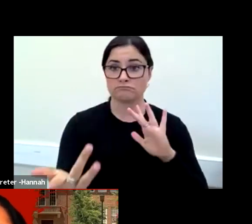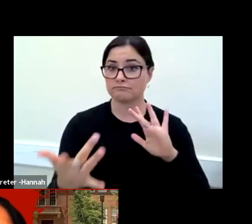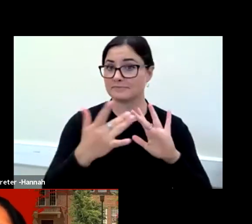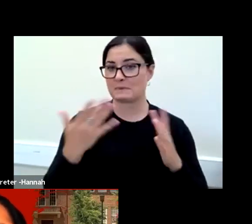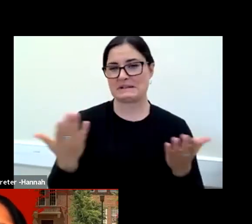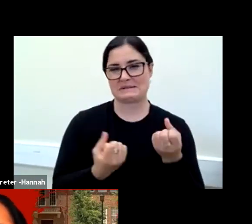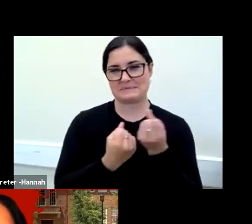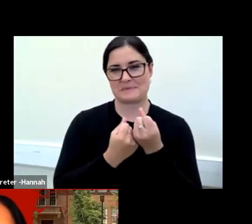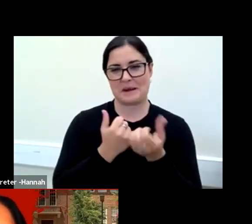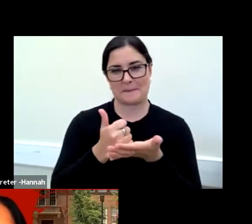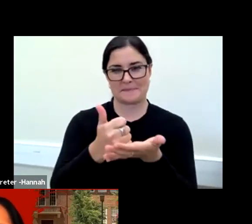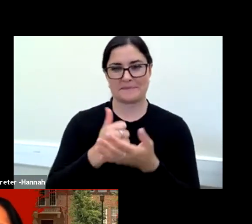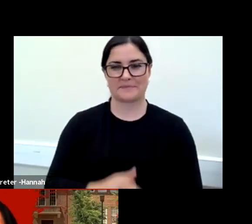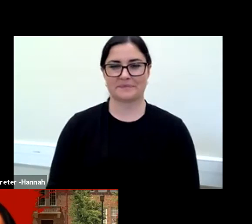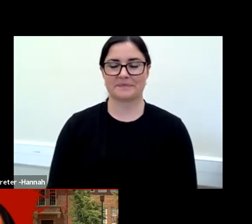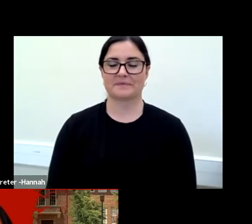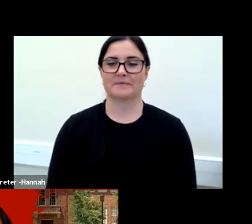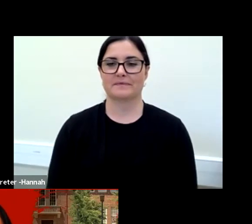always here to help.